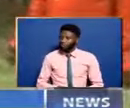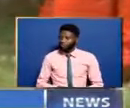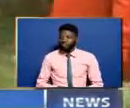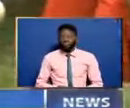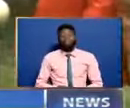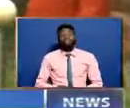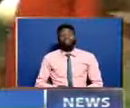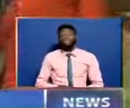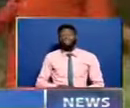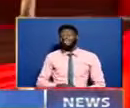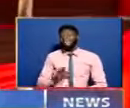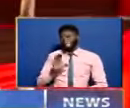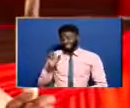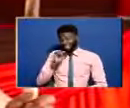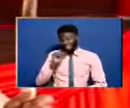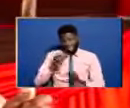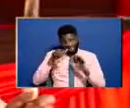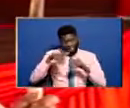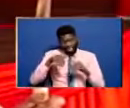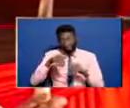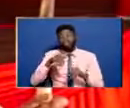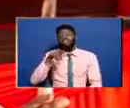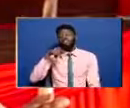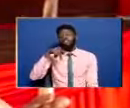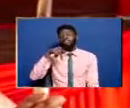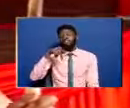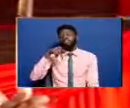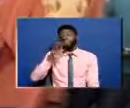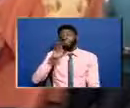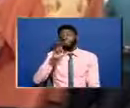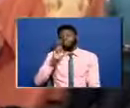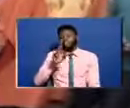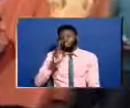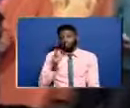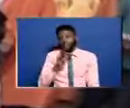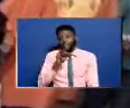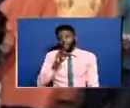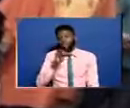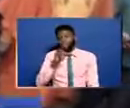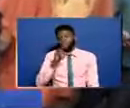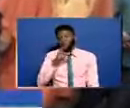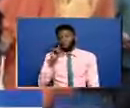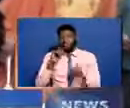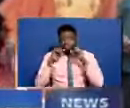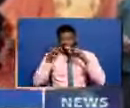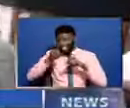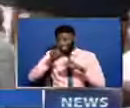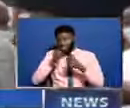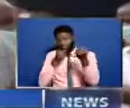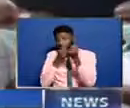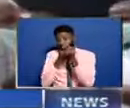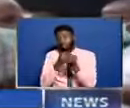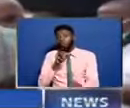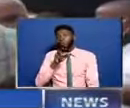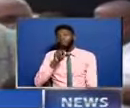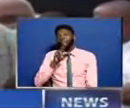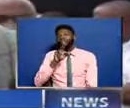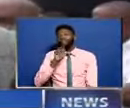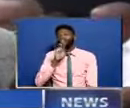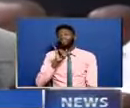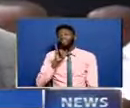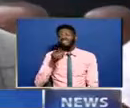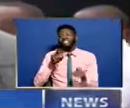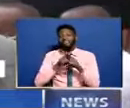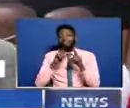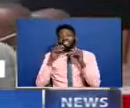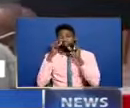Agriculture Cabinet Secretary Peter Munya has in the meantime said he never endorsed Muturi as the region's spokesperson. Musungumsaji ama